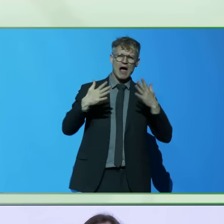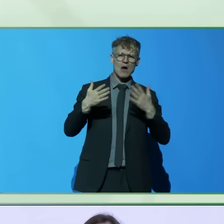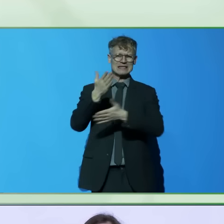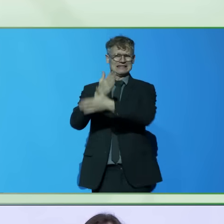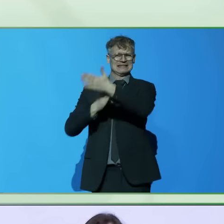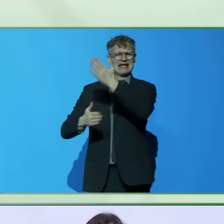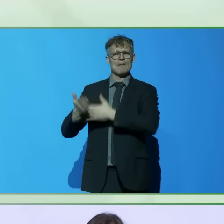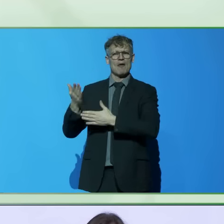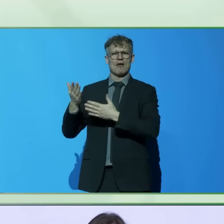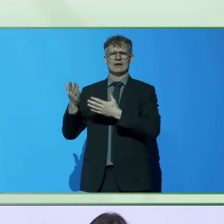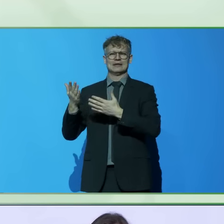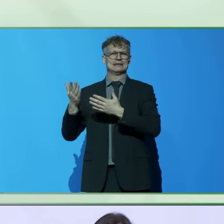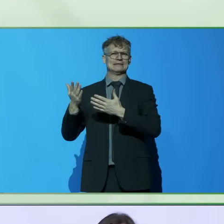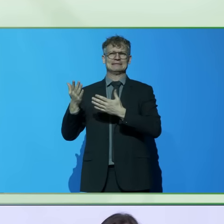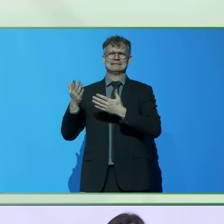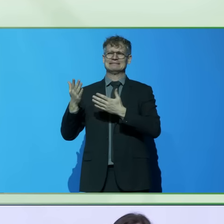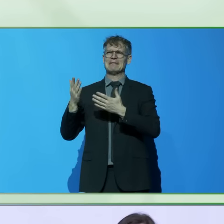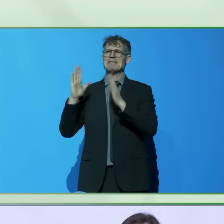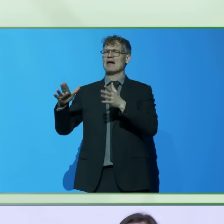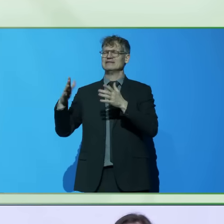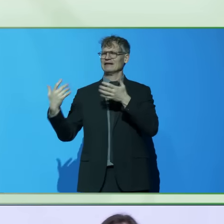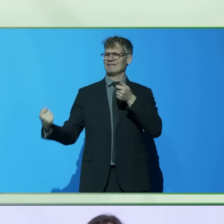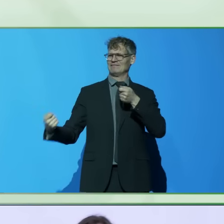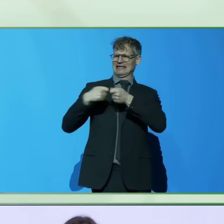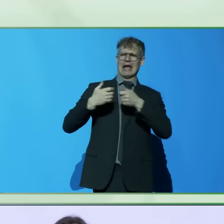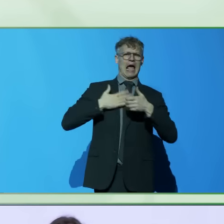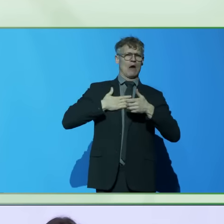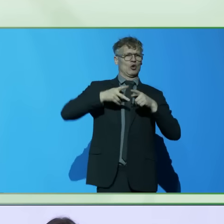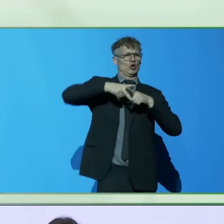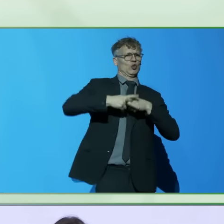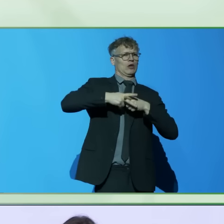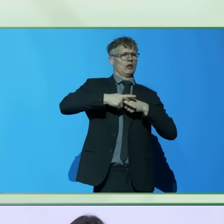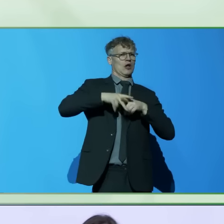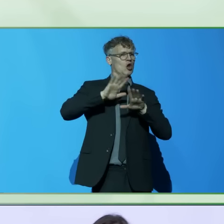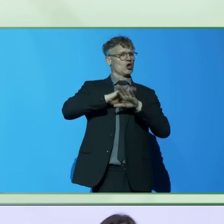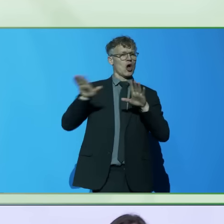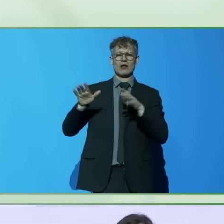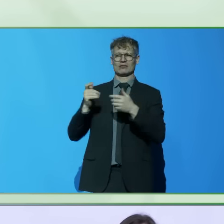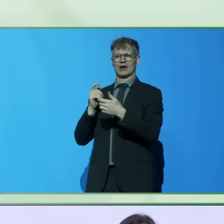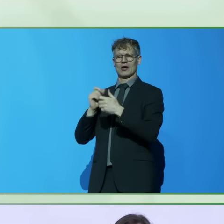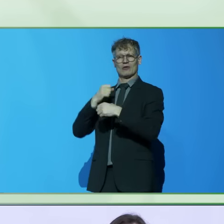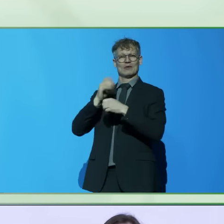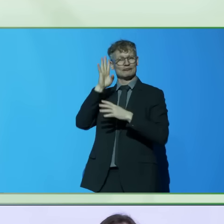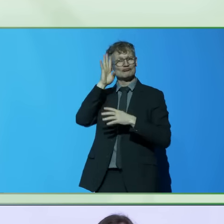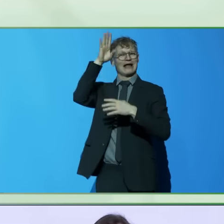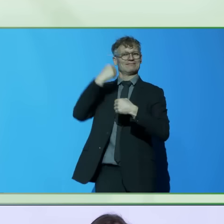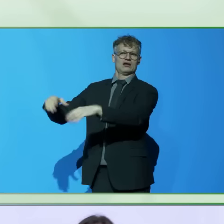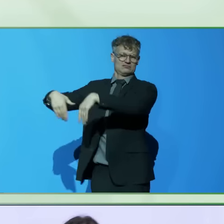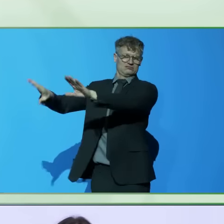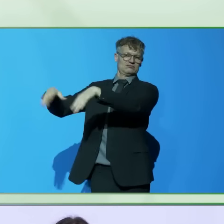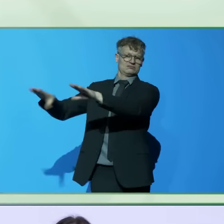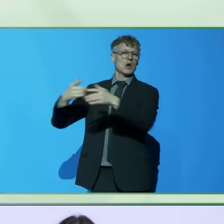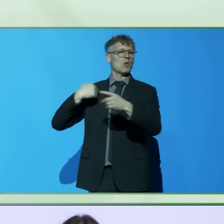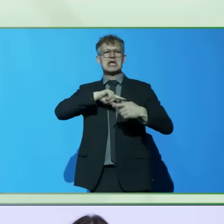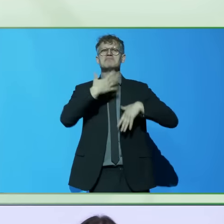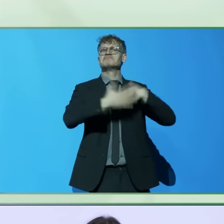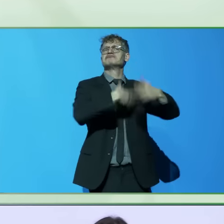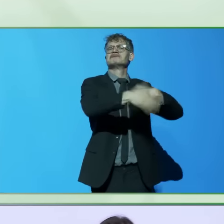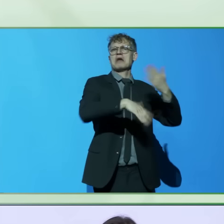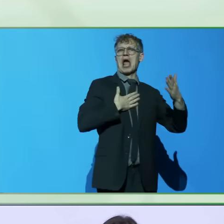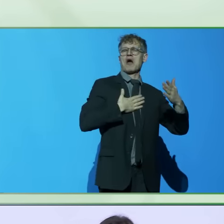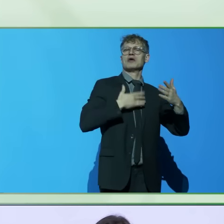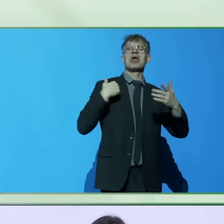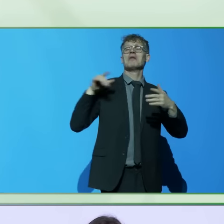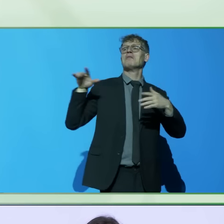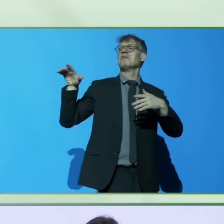because we are listening. There's bias and leading questions, and there's a failure to enable people from developing